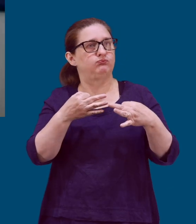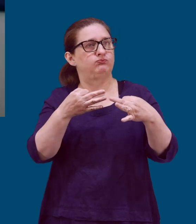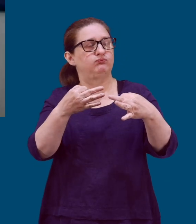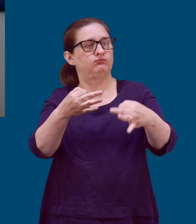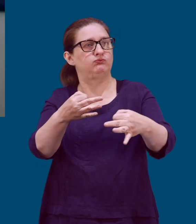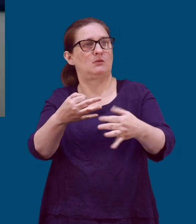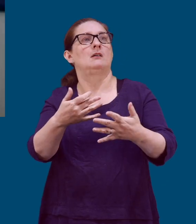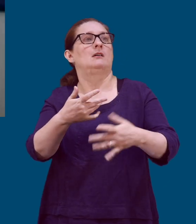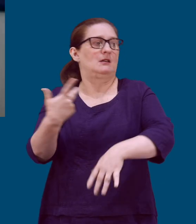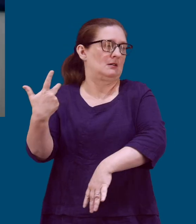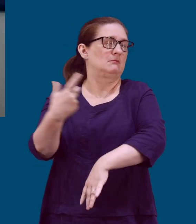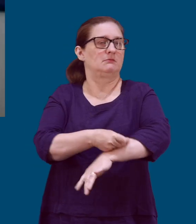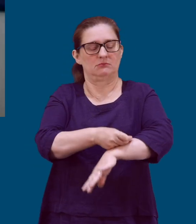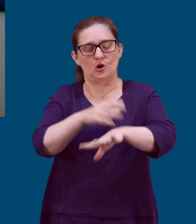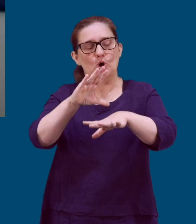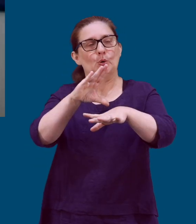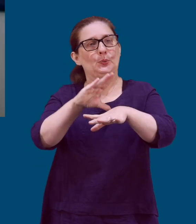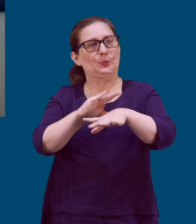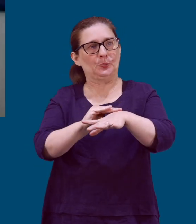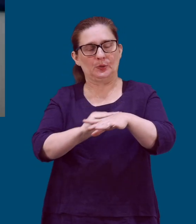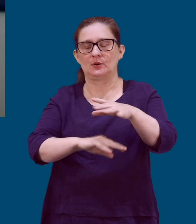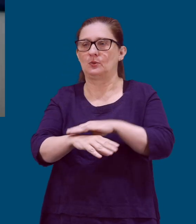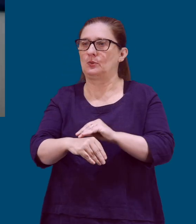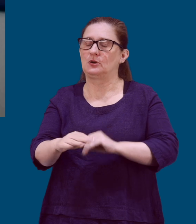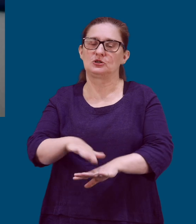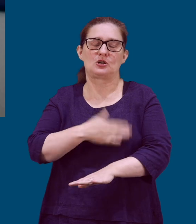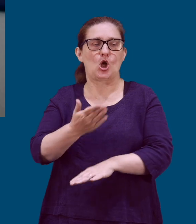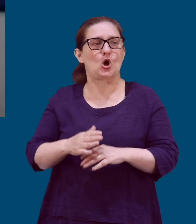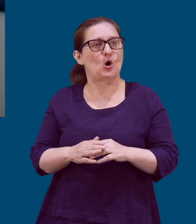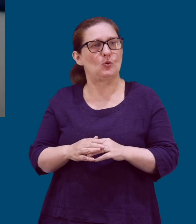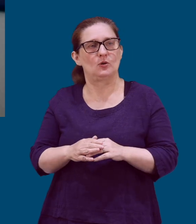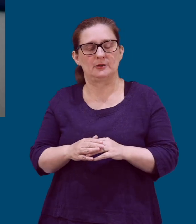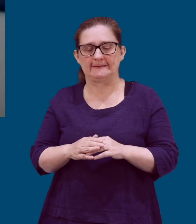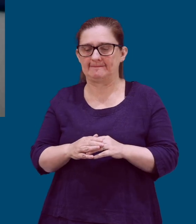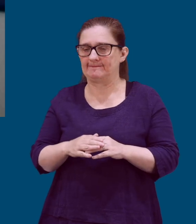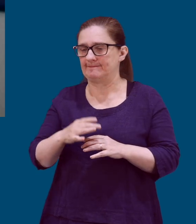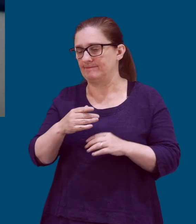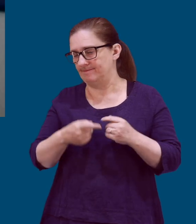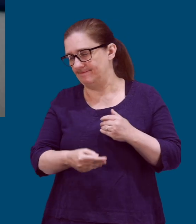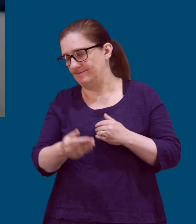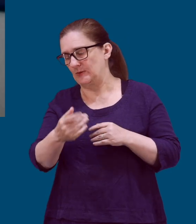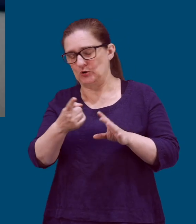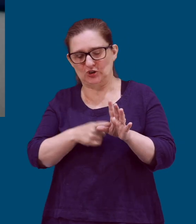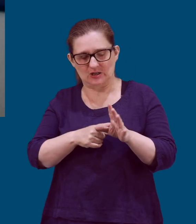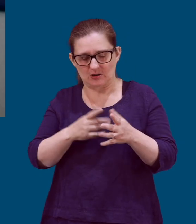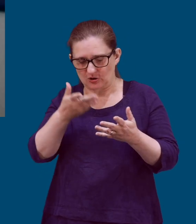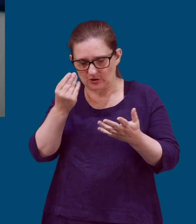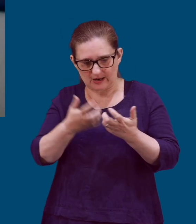down again. Even then, progress is slow. I spend the next year learning to trust my hands